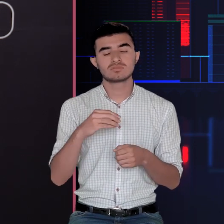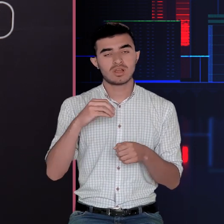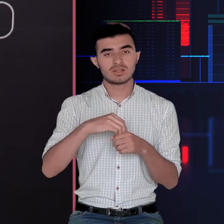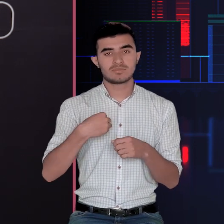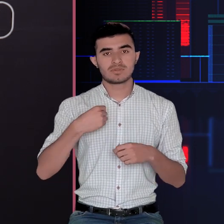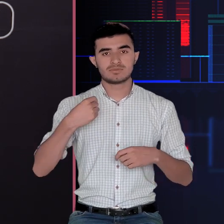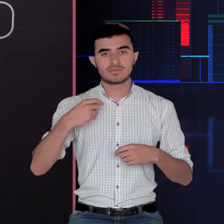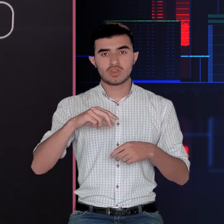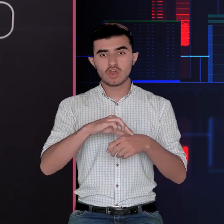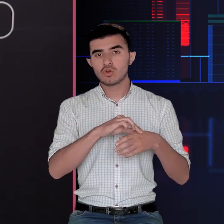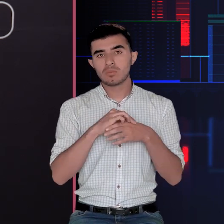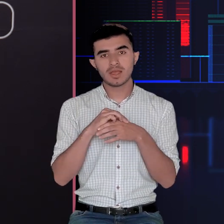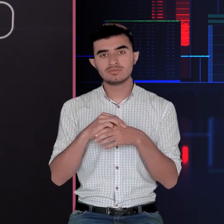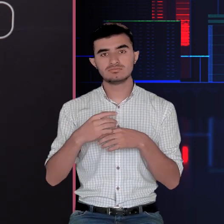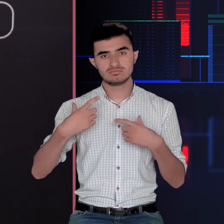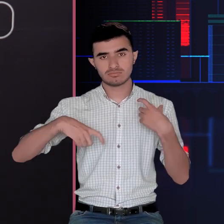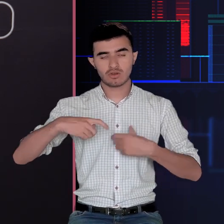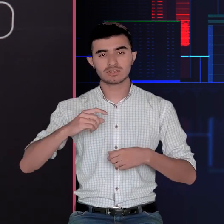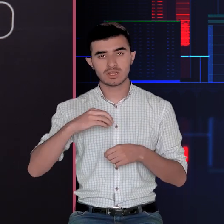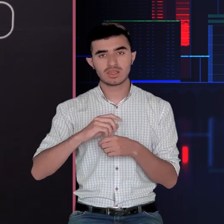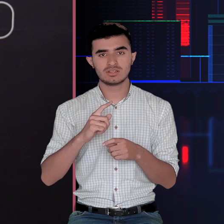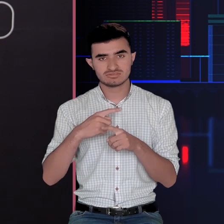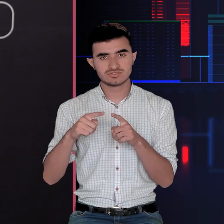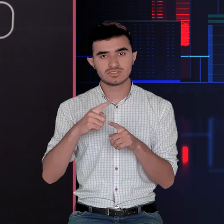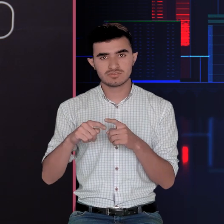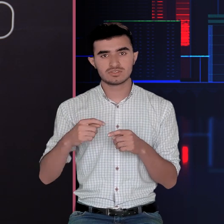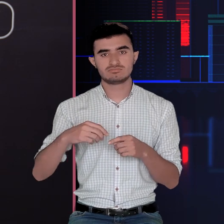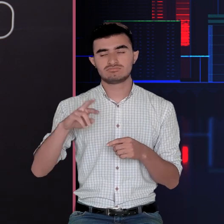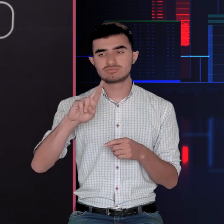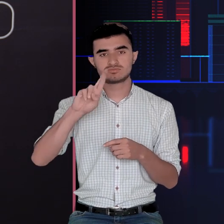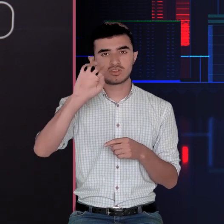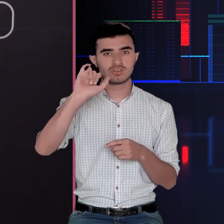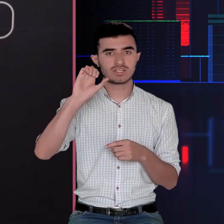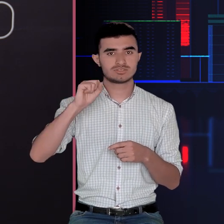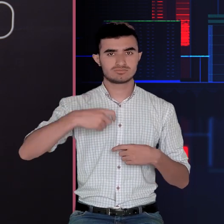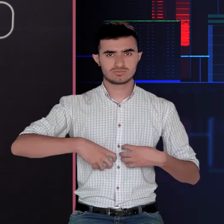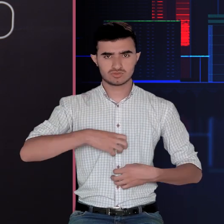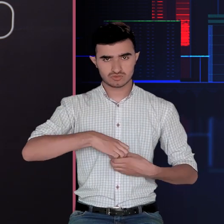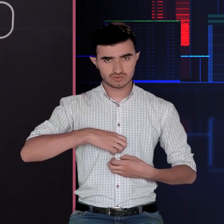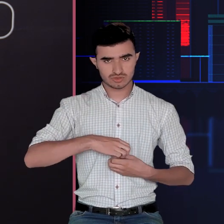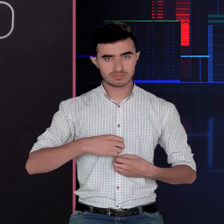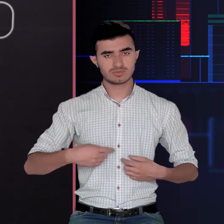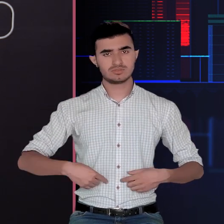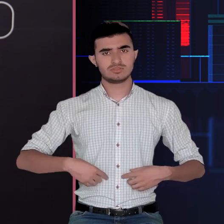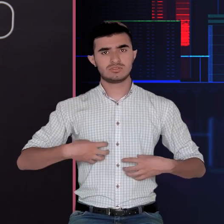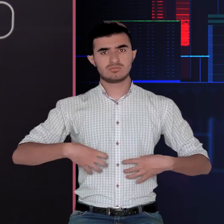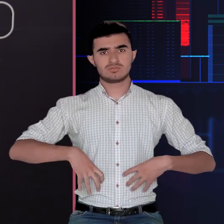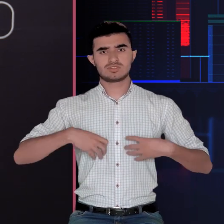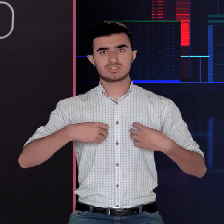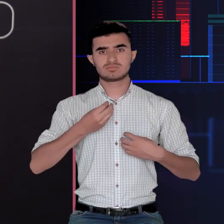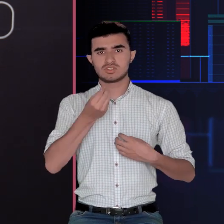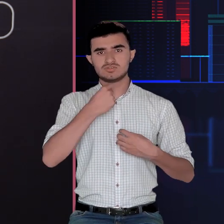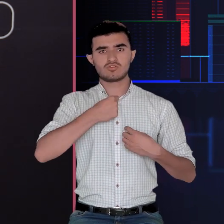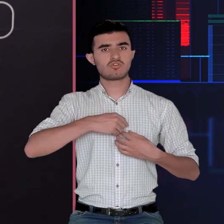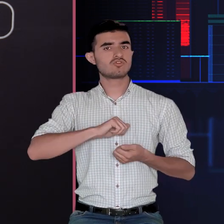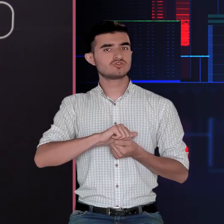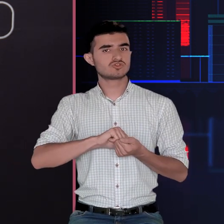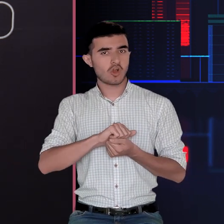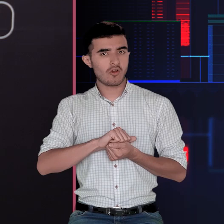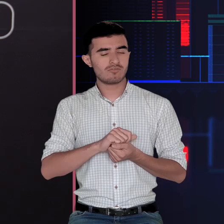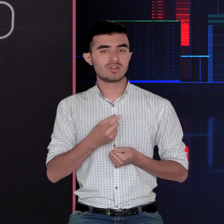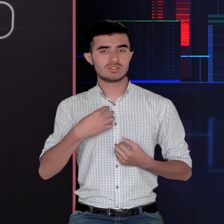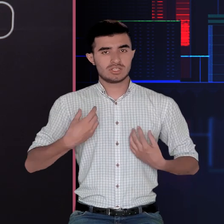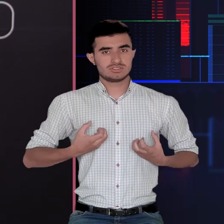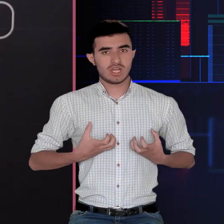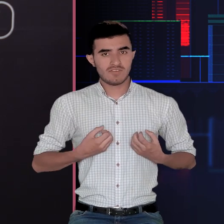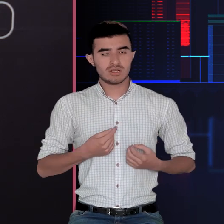are a collection of systems. The human body is a collection of systems. We have the respiratory system, the circulatory system, the nervous system,